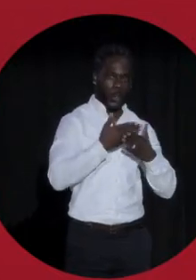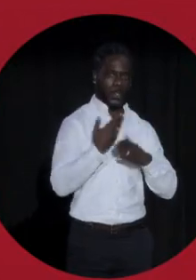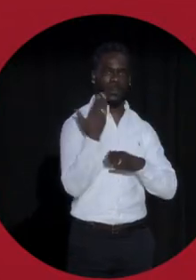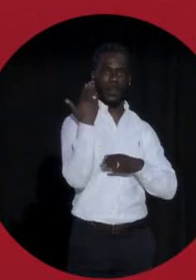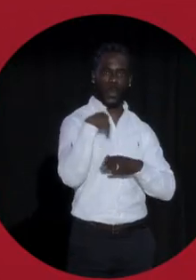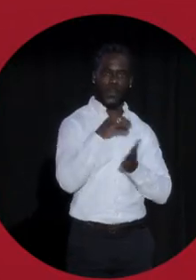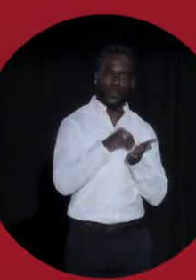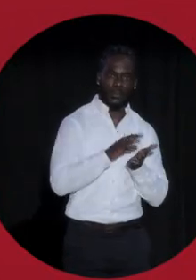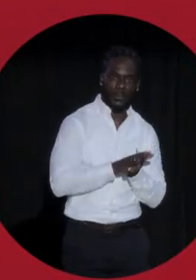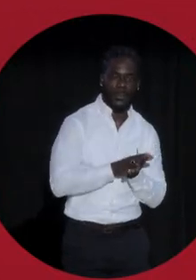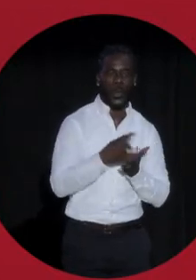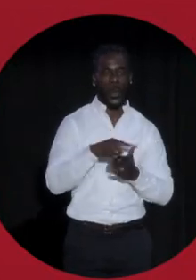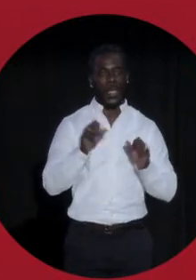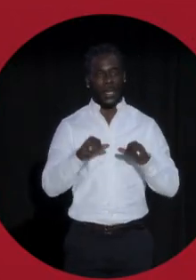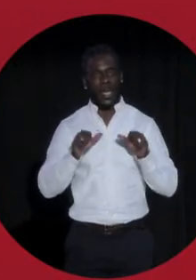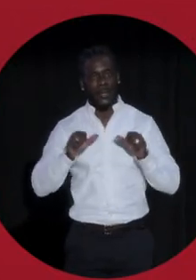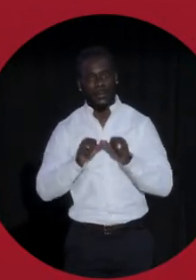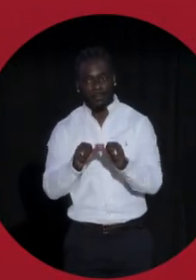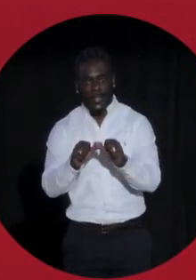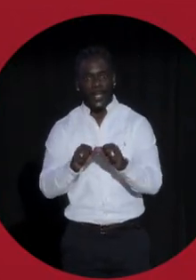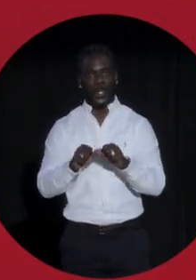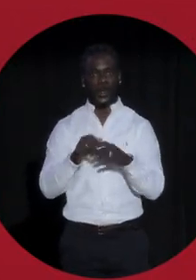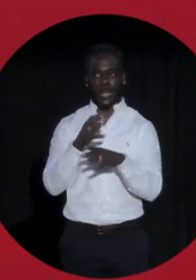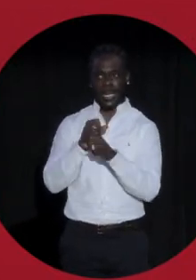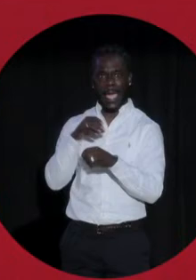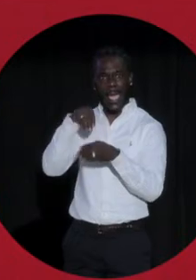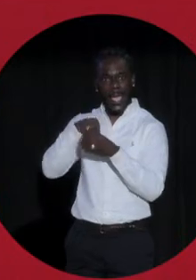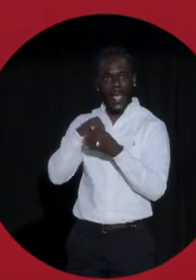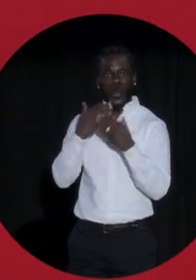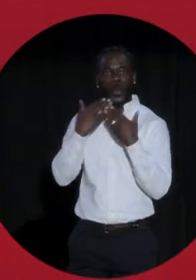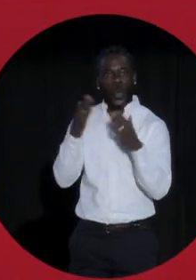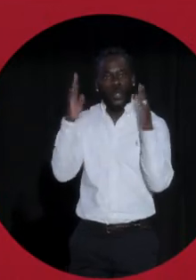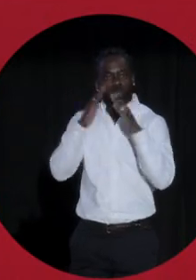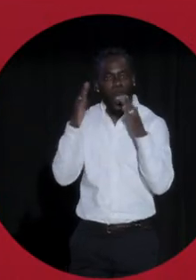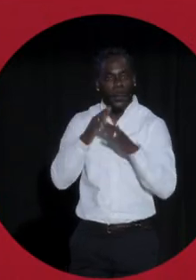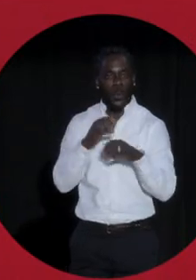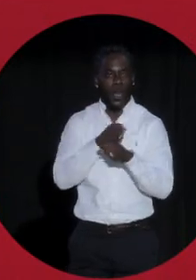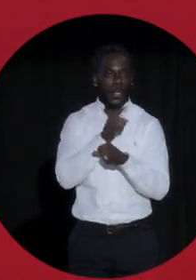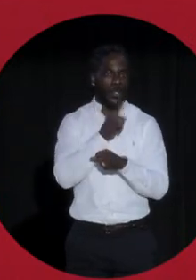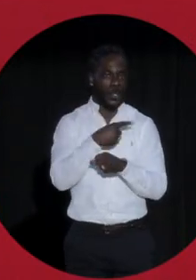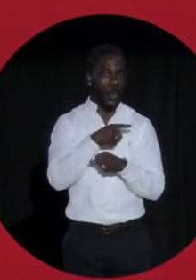years. Let's continue to get in good trouble by ensuring that the more than